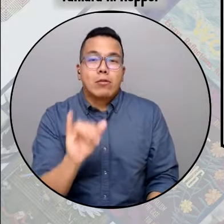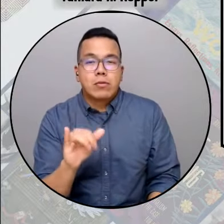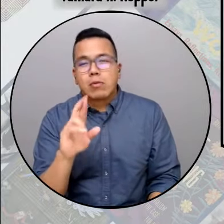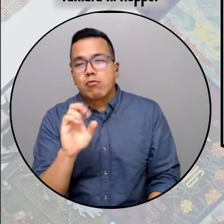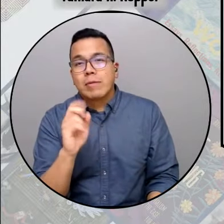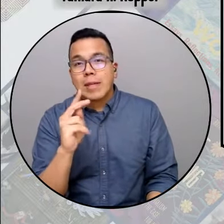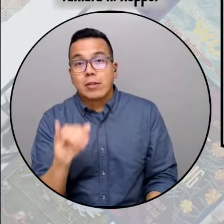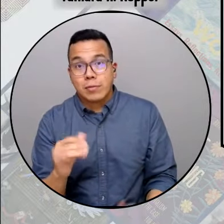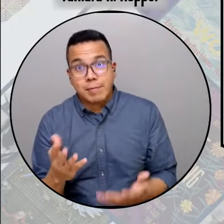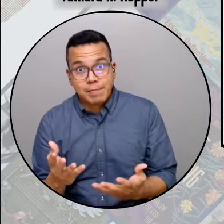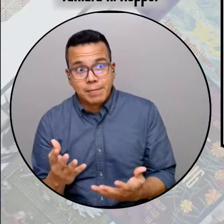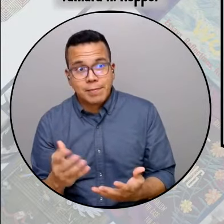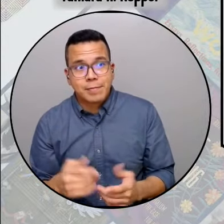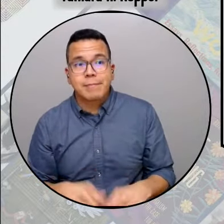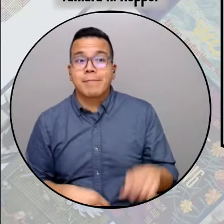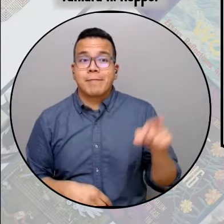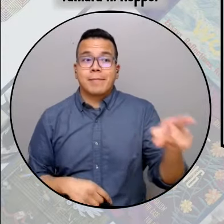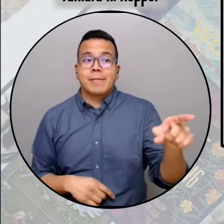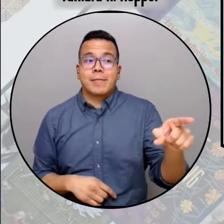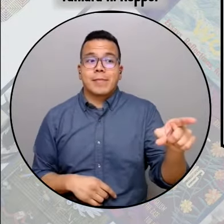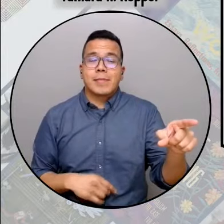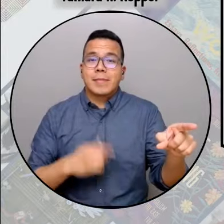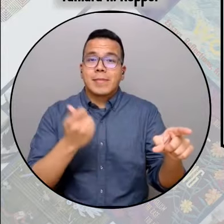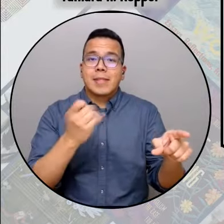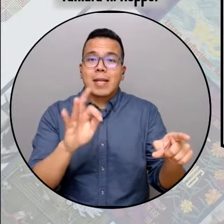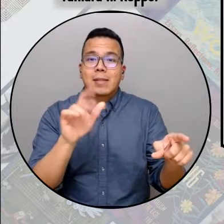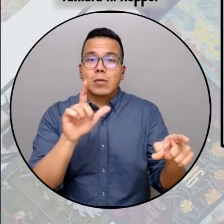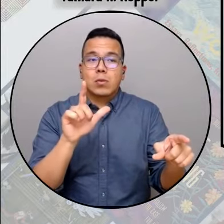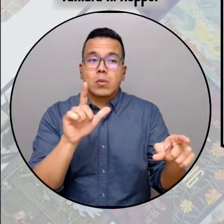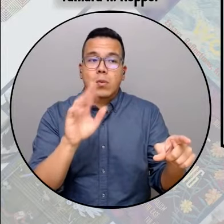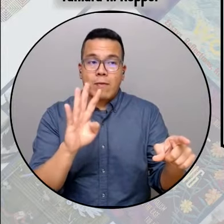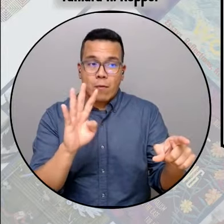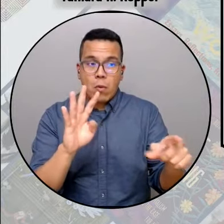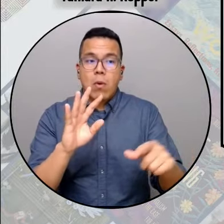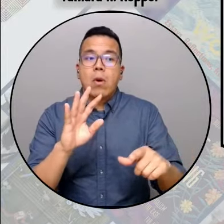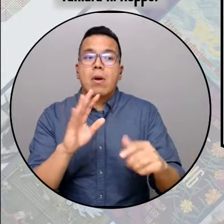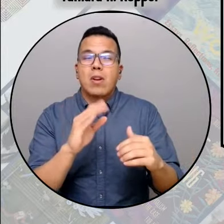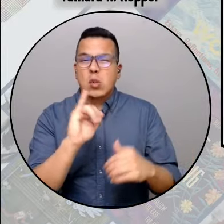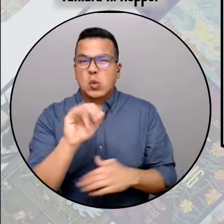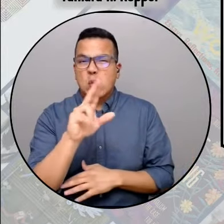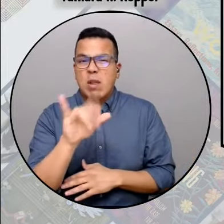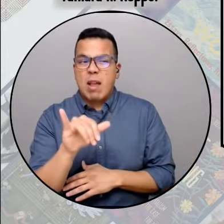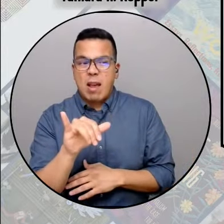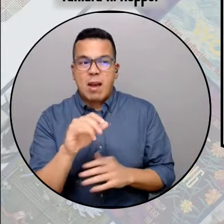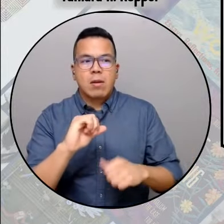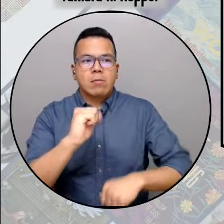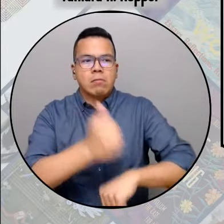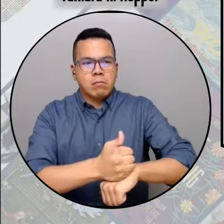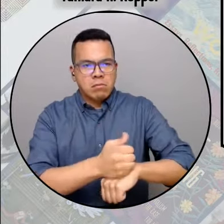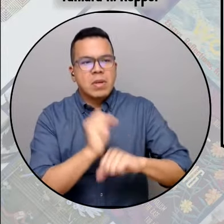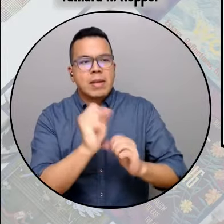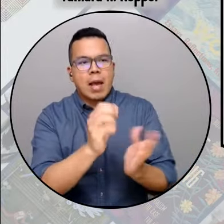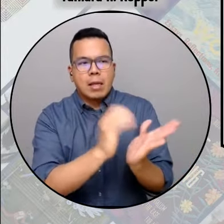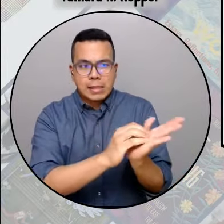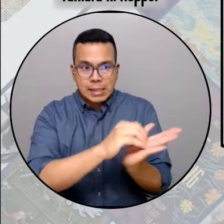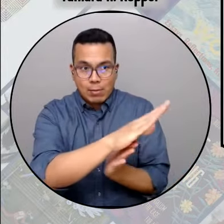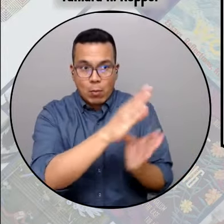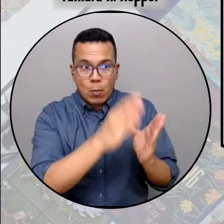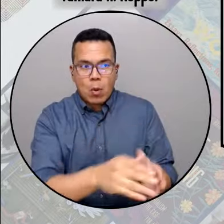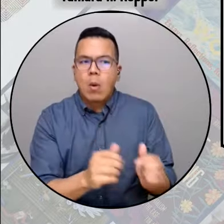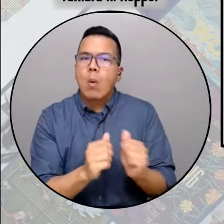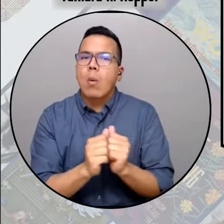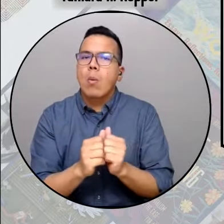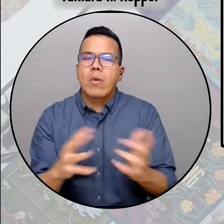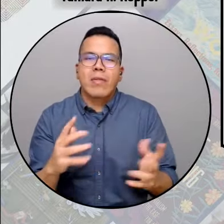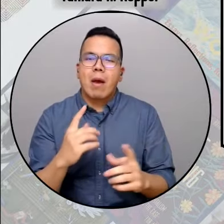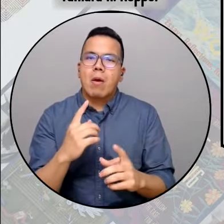1st, 1924, they, you know, establish that there can be a deportation of any time of any person without a valid visa